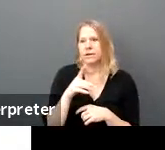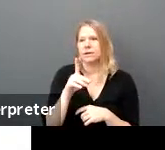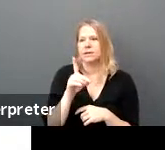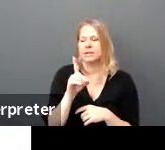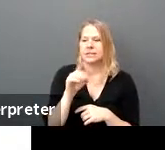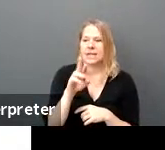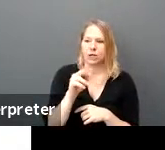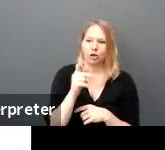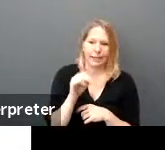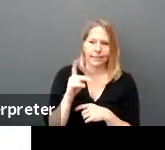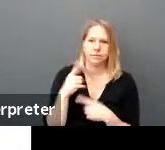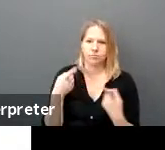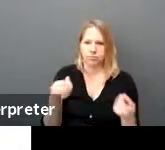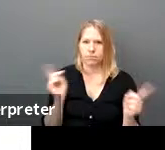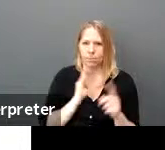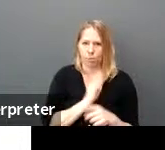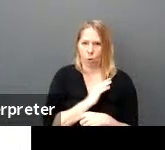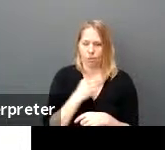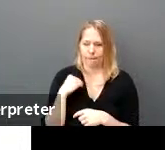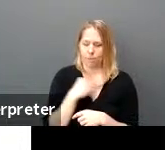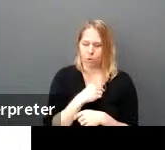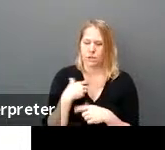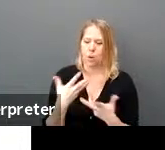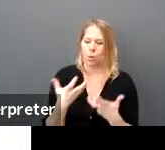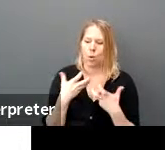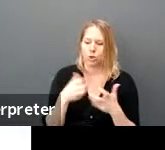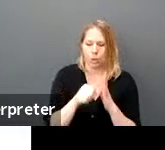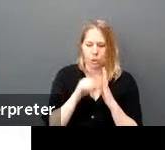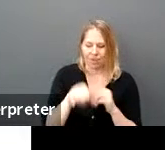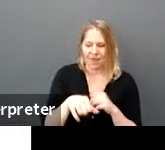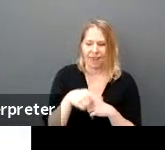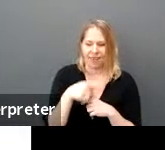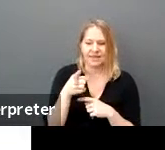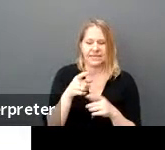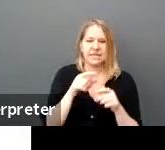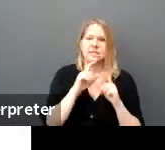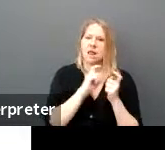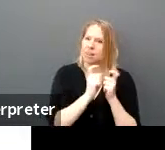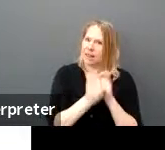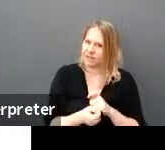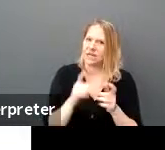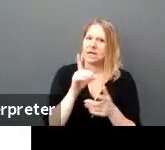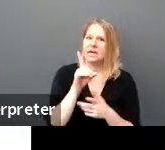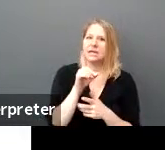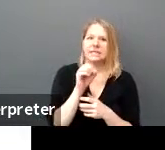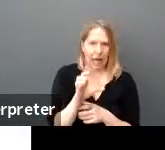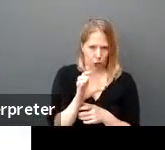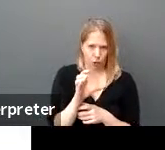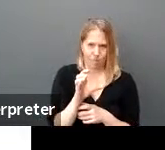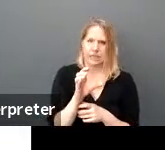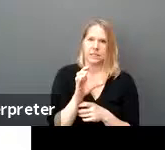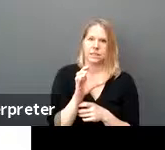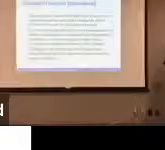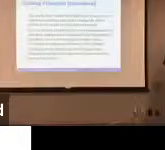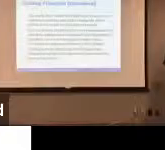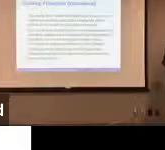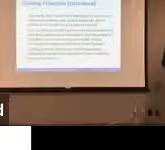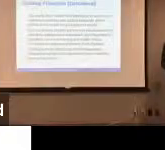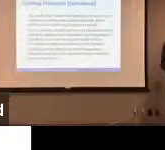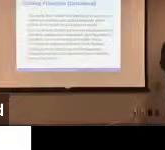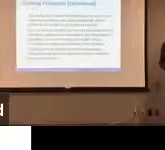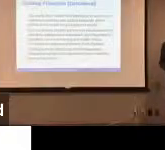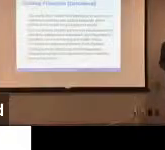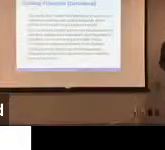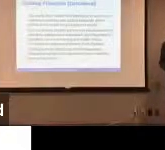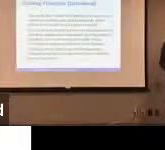directors, one of the things I would like to reiterate that Dr. Bolton stated, that this is a living live document. And so with this being a draft, I